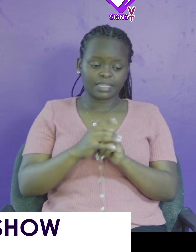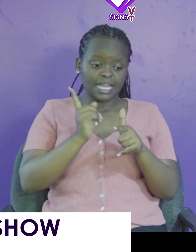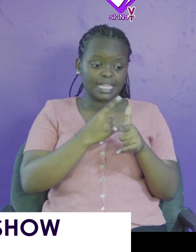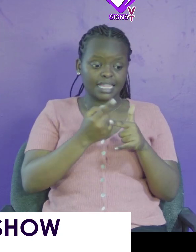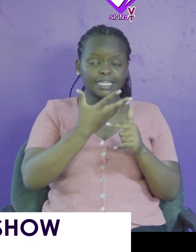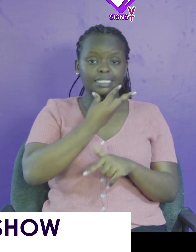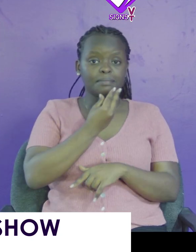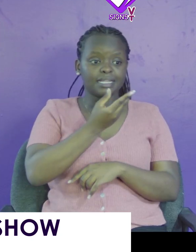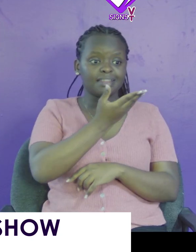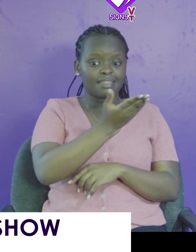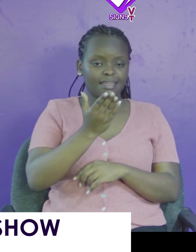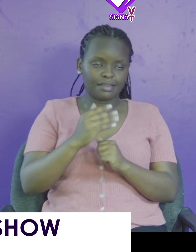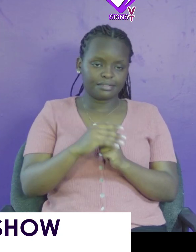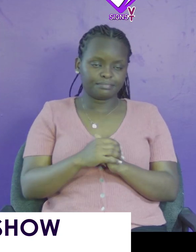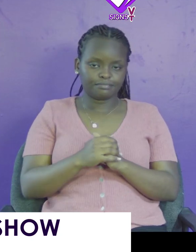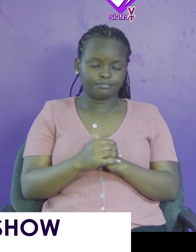there,